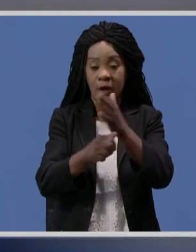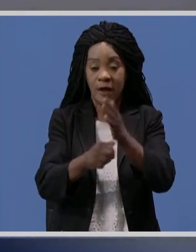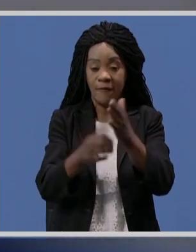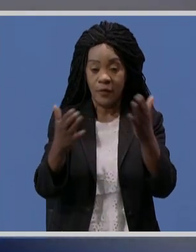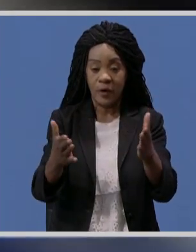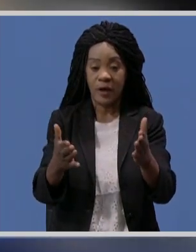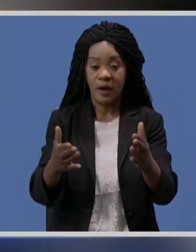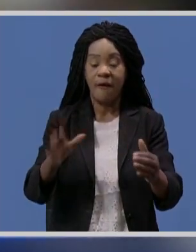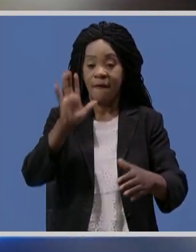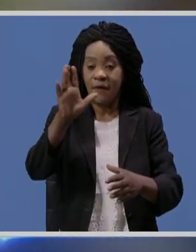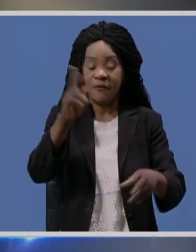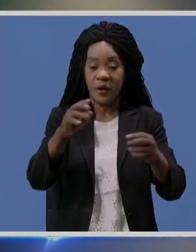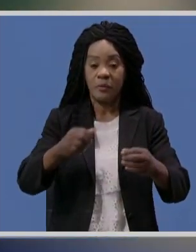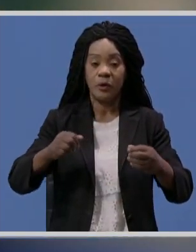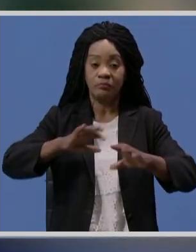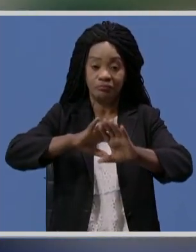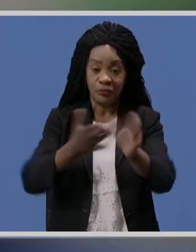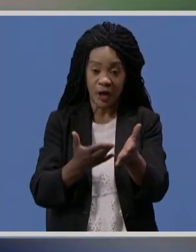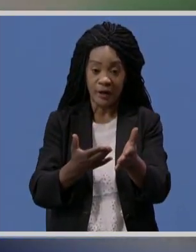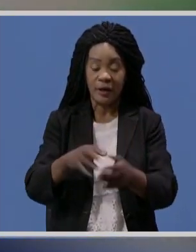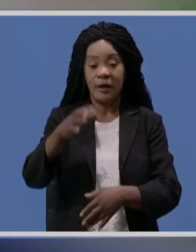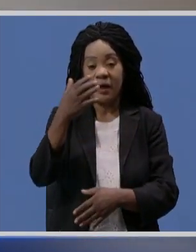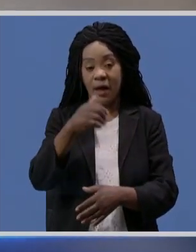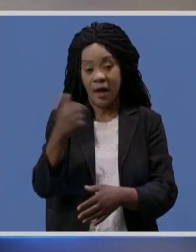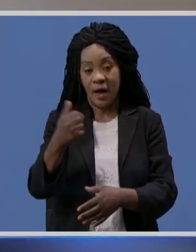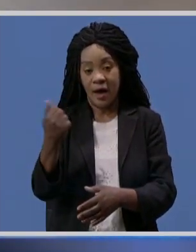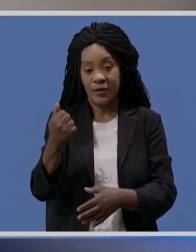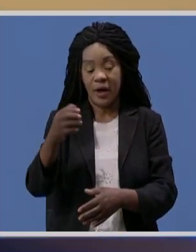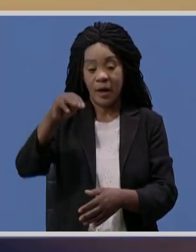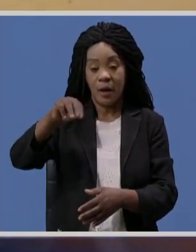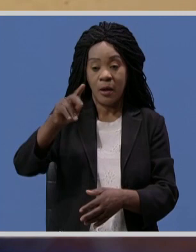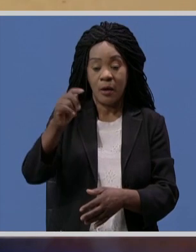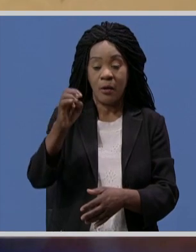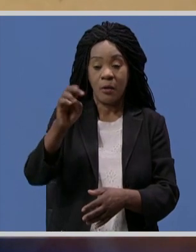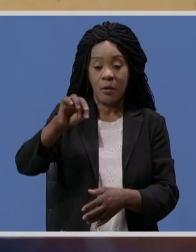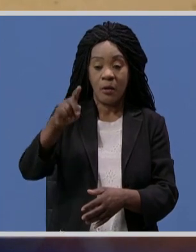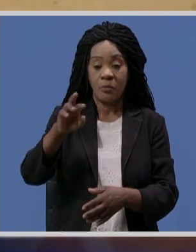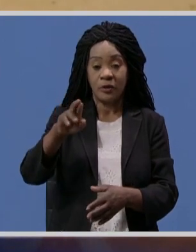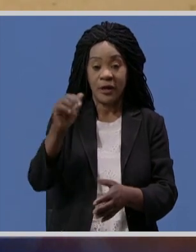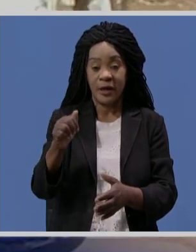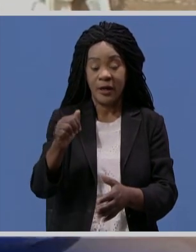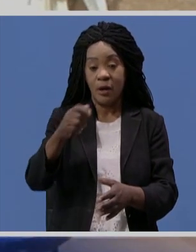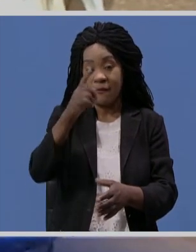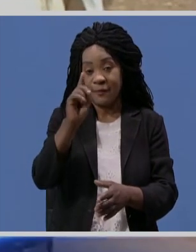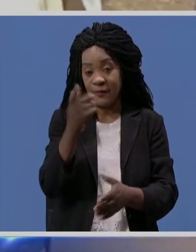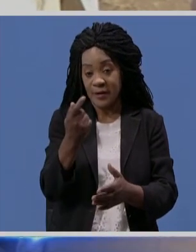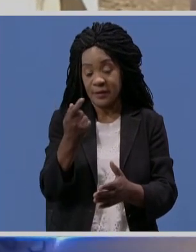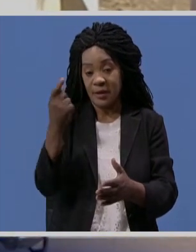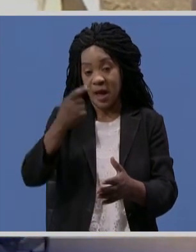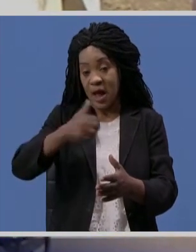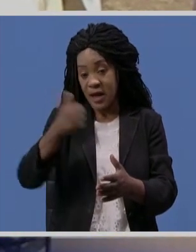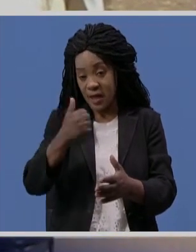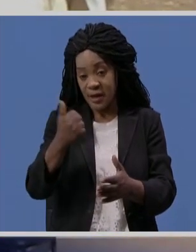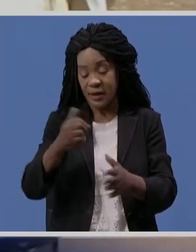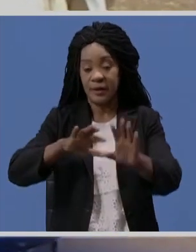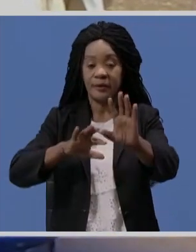District. Four people died on the spot, while the fifth person died at Mutendera Mission Hospital casualty area. The accident happened